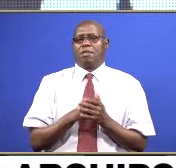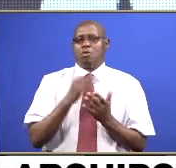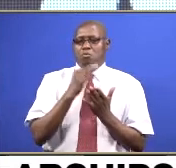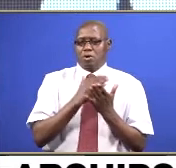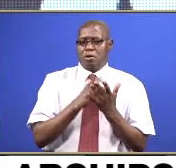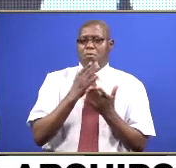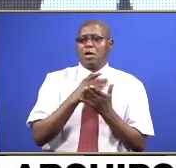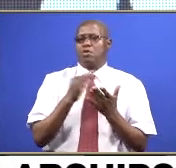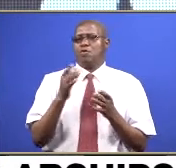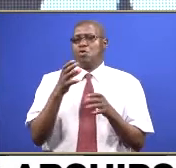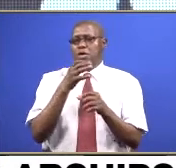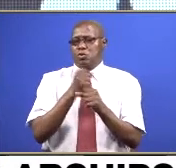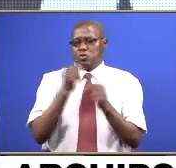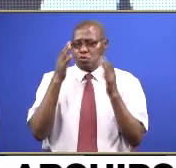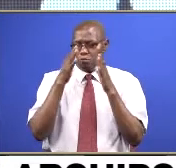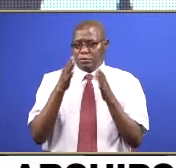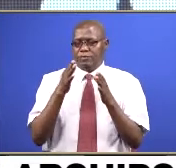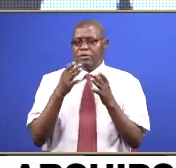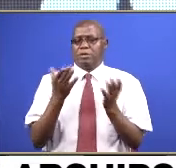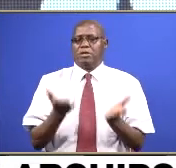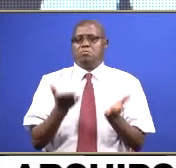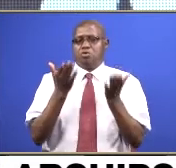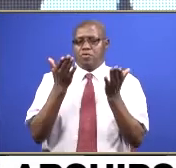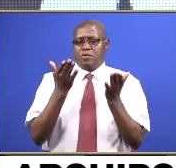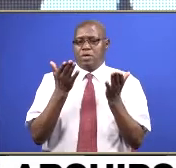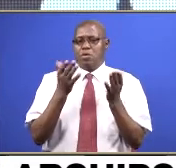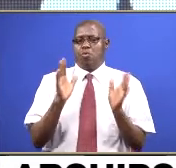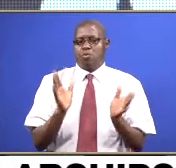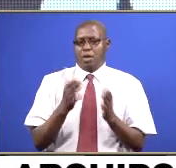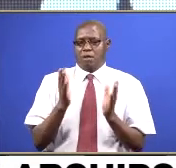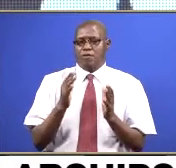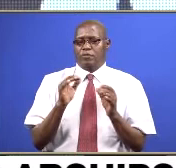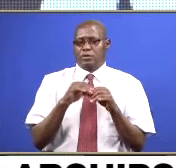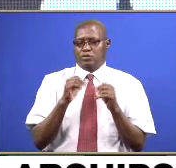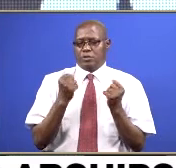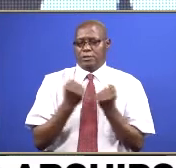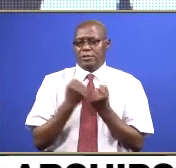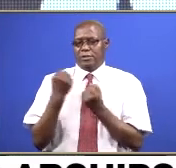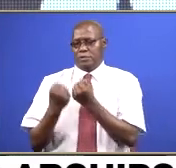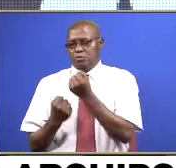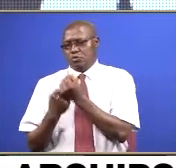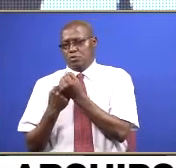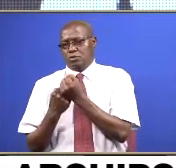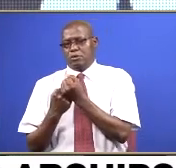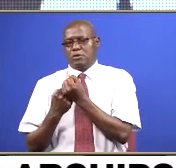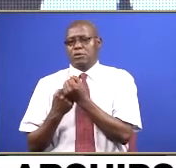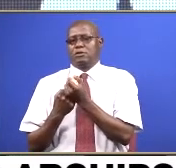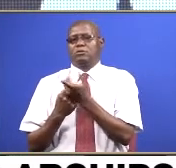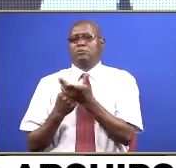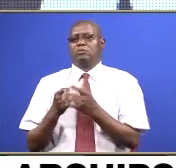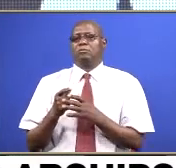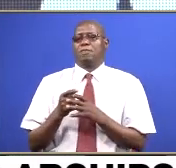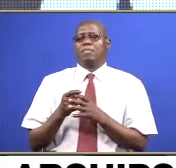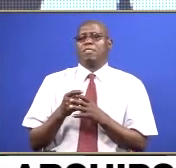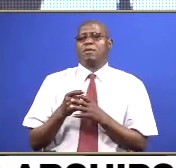of the organization's commitment towards improving the welfare of the society, supports bright but disadvantaged